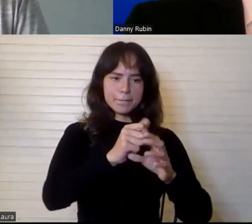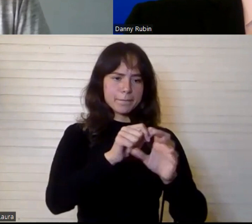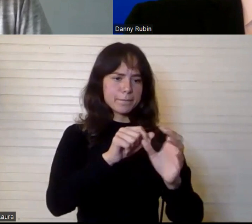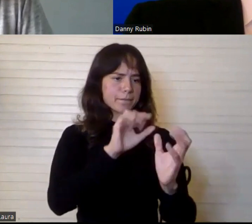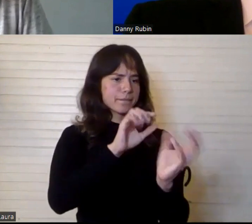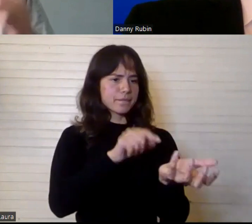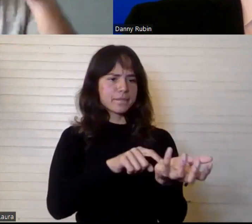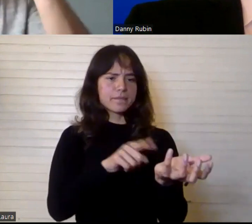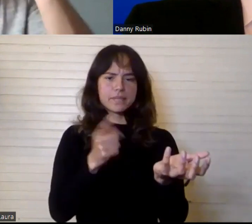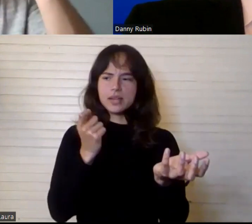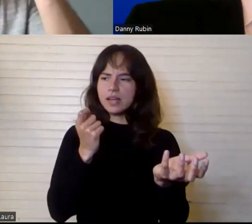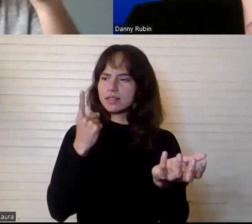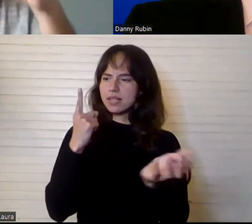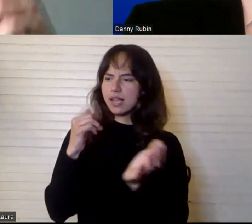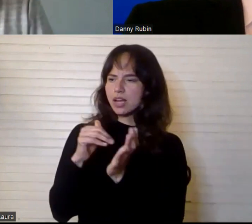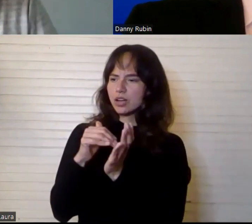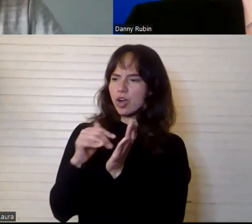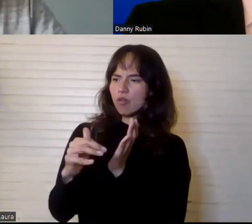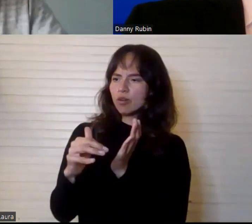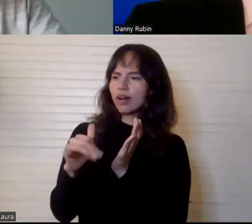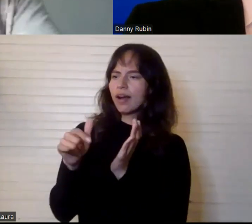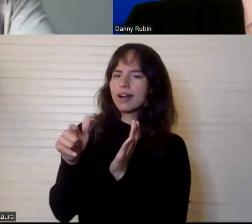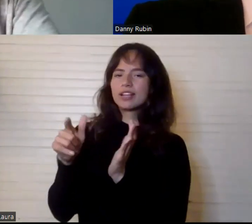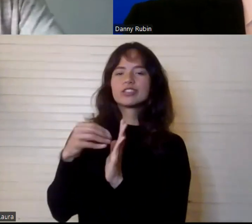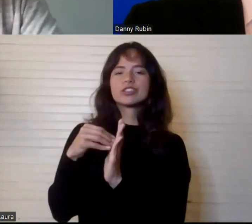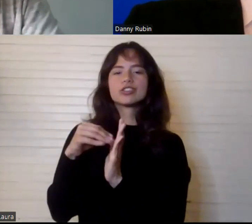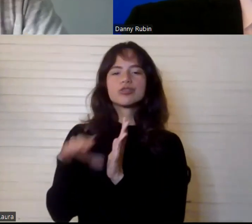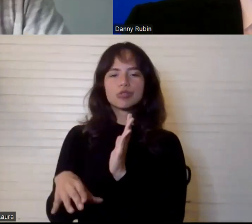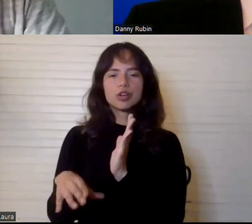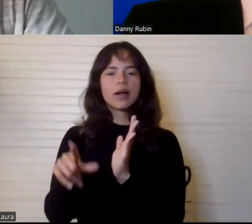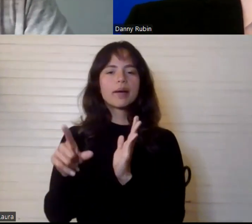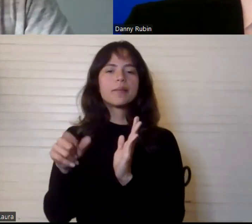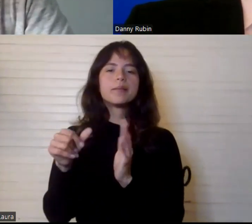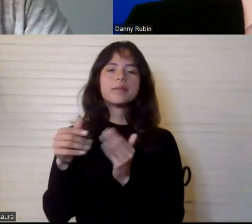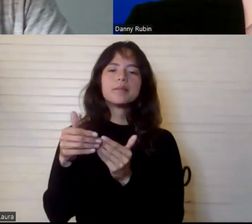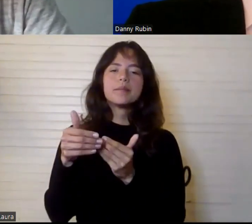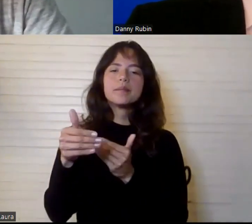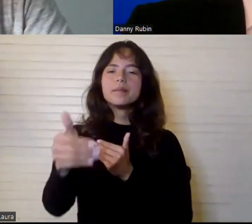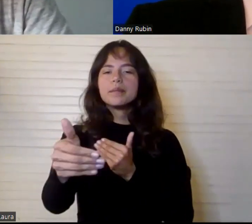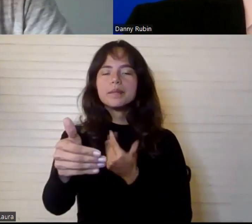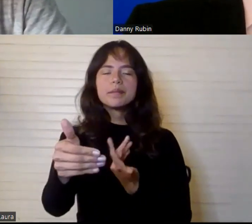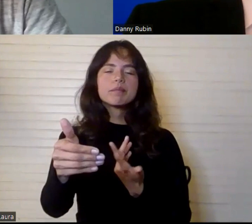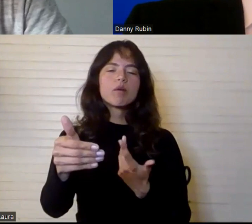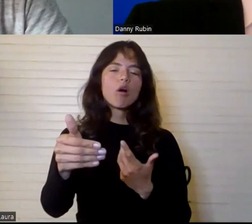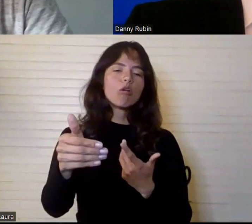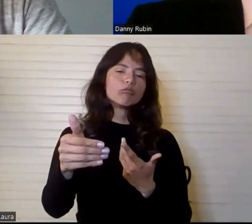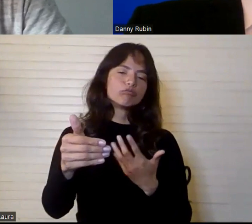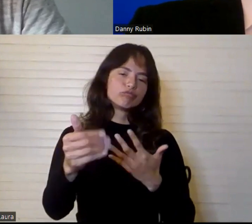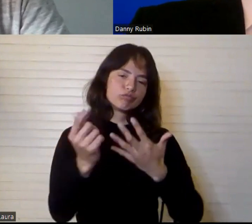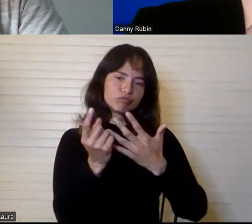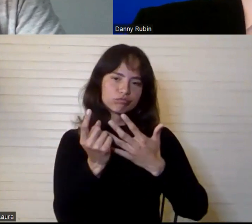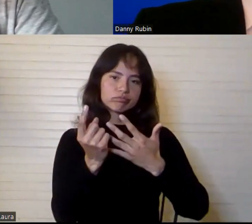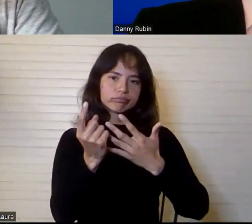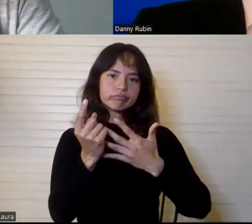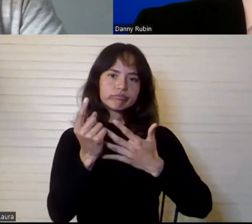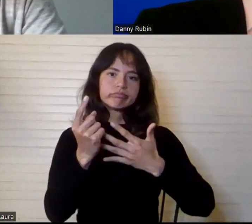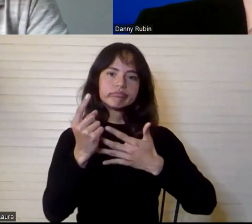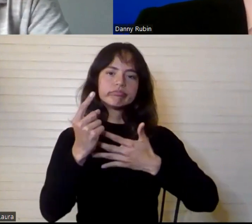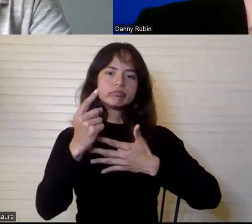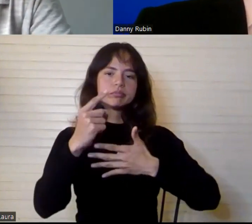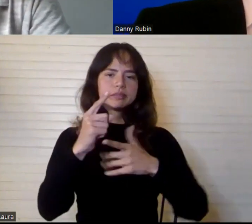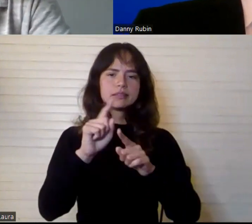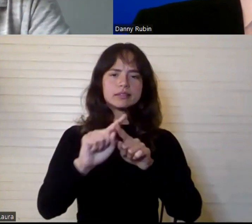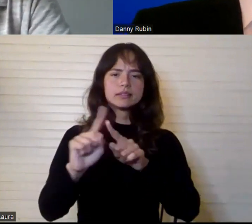student well as they learn more about specific scripting languages and things like HTML, CMS, and different database integrations.